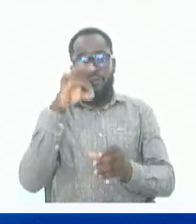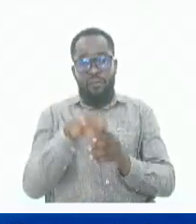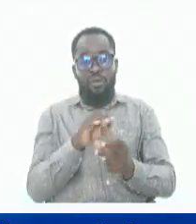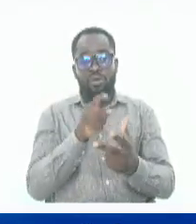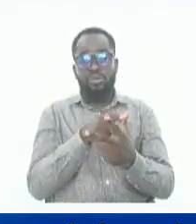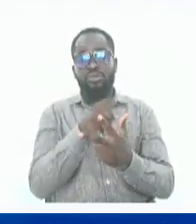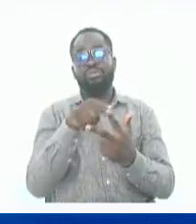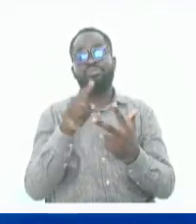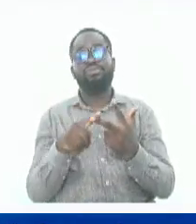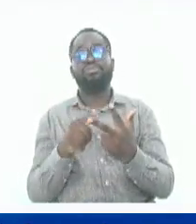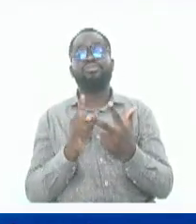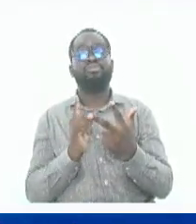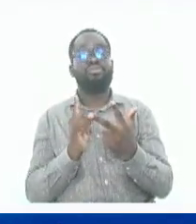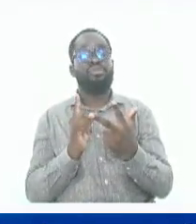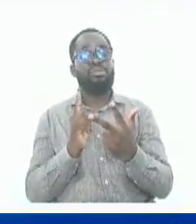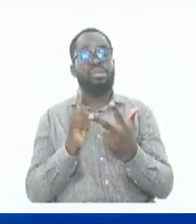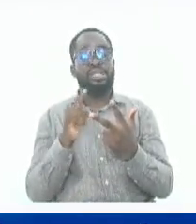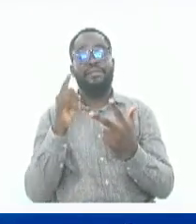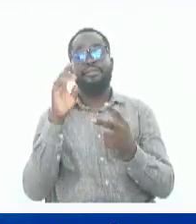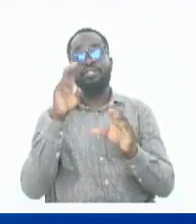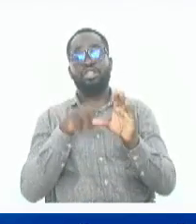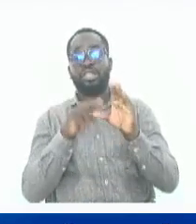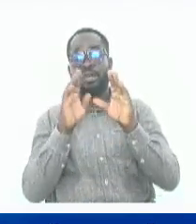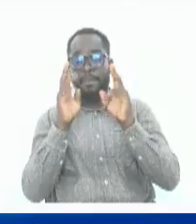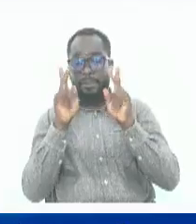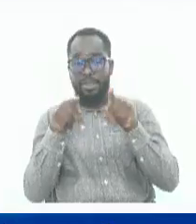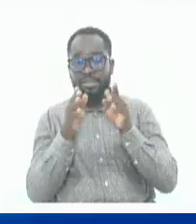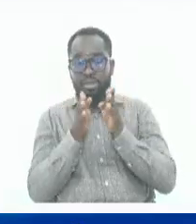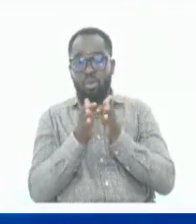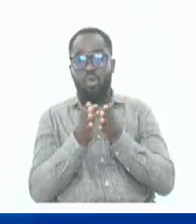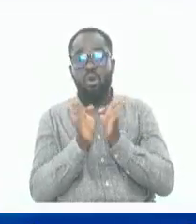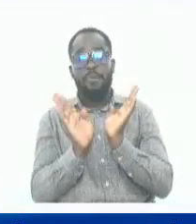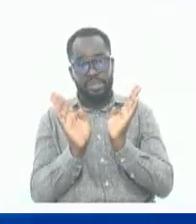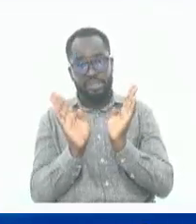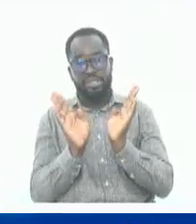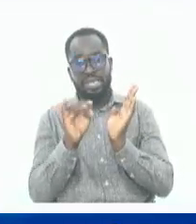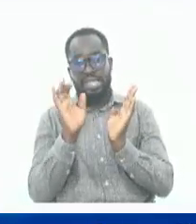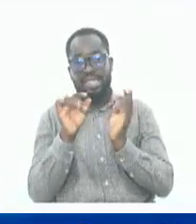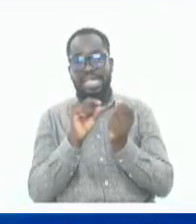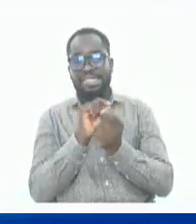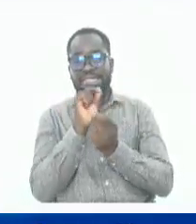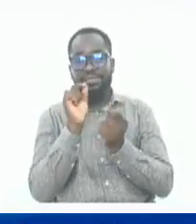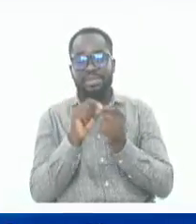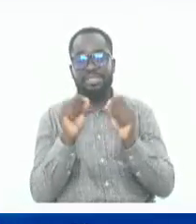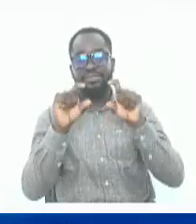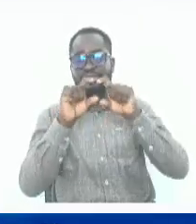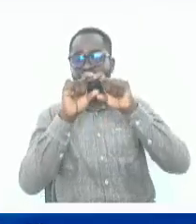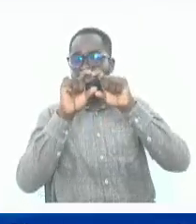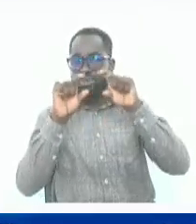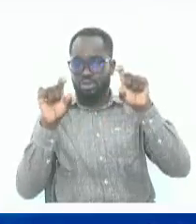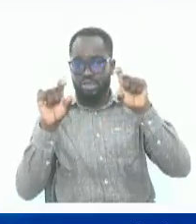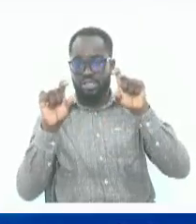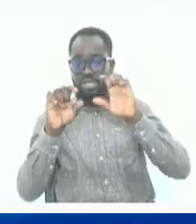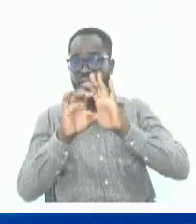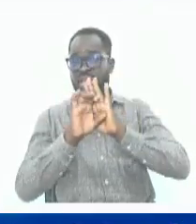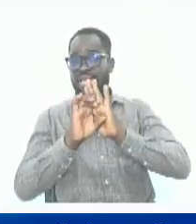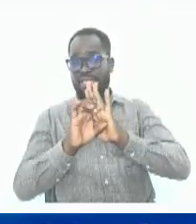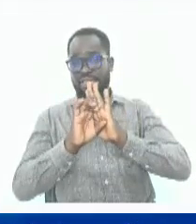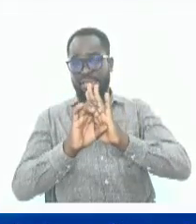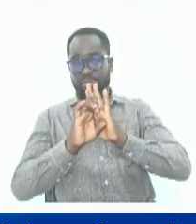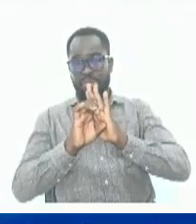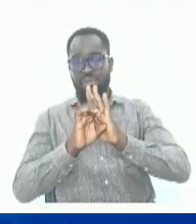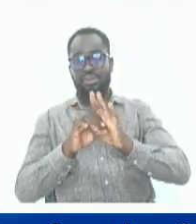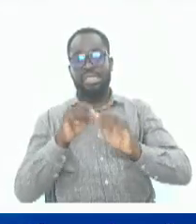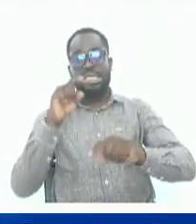of the resolutions when the chairman declares voting open on that specific resolution. So, for example, you